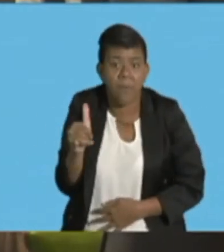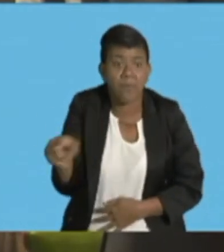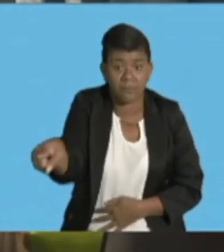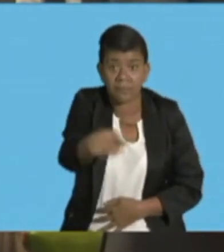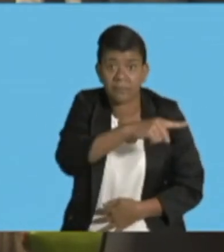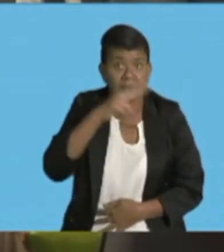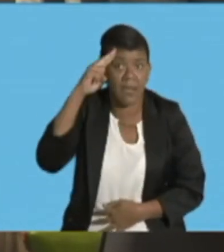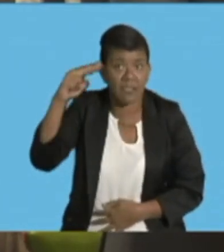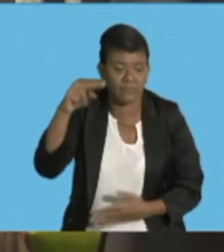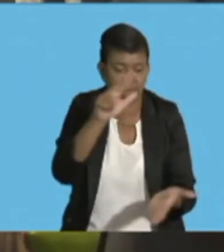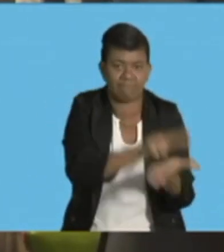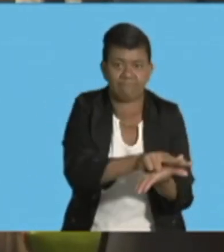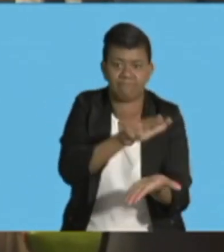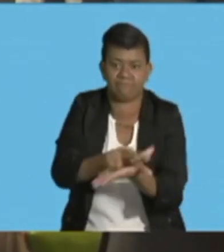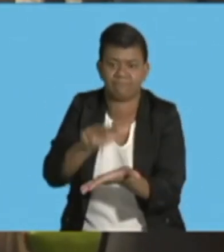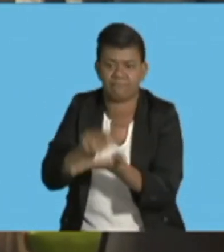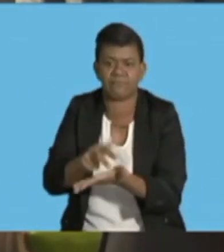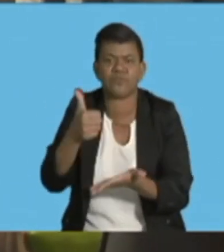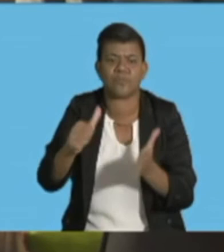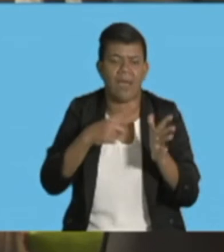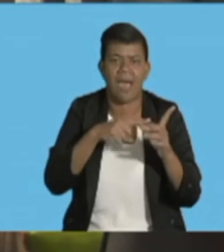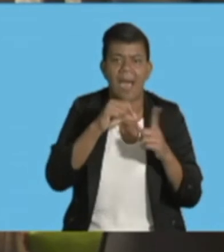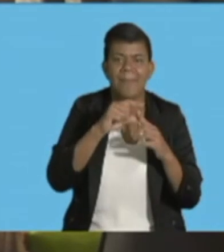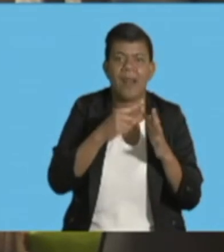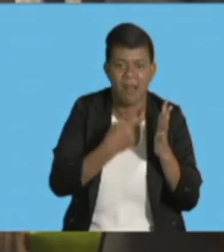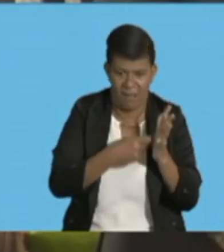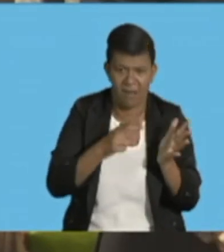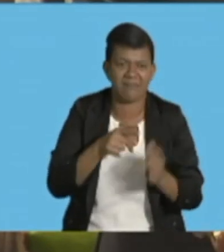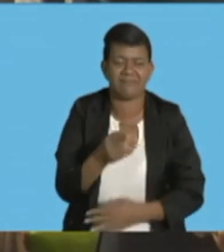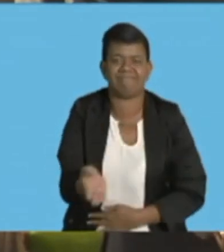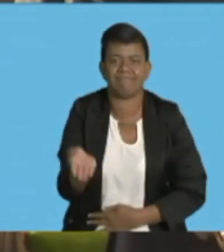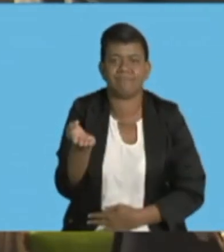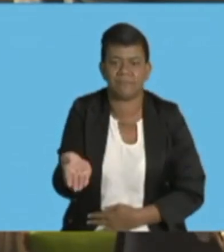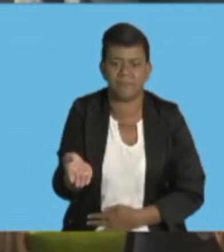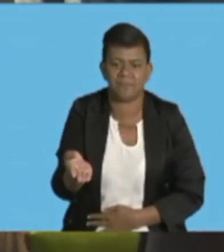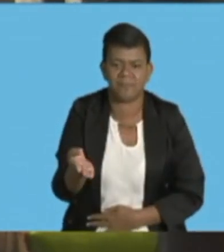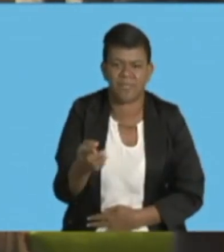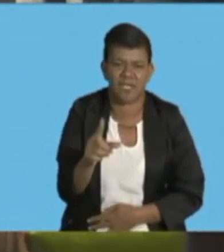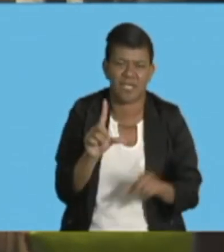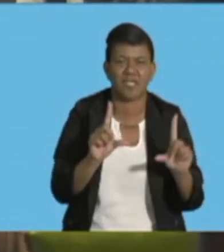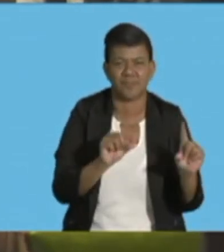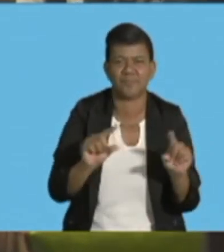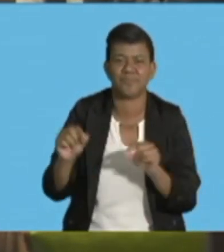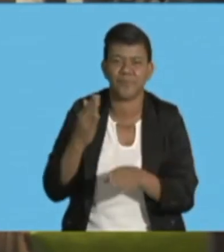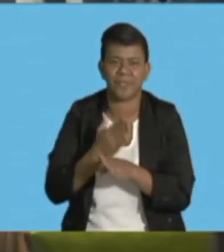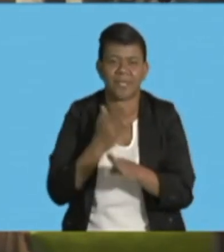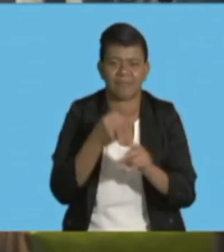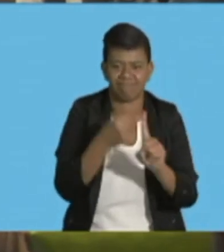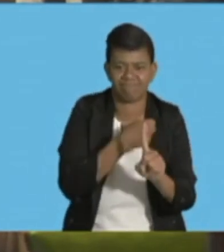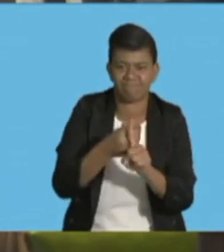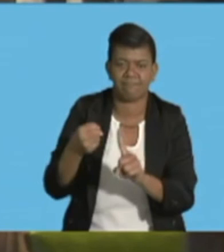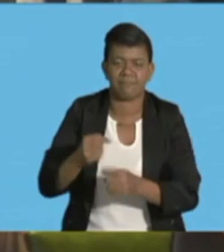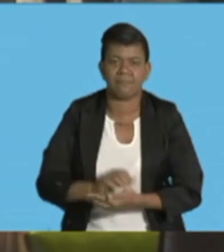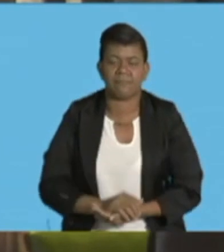will be actually hosting. This is a legacy, of course, Fiji's COP23 presidency. In doing so, Mr. Speaker, sir, PC's leaders also highlighted the need